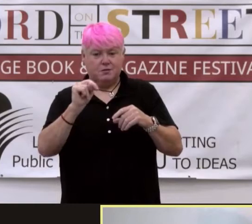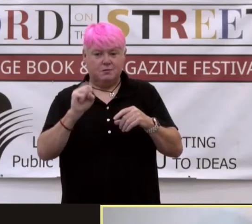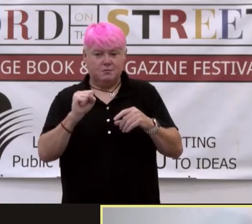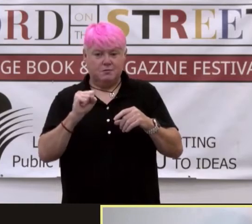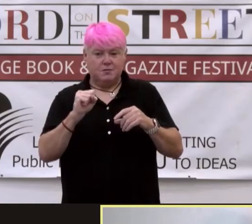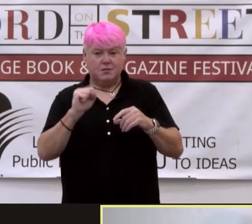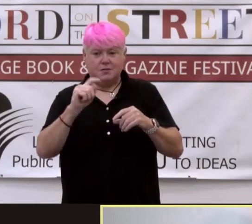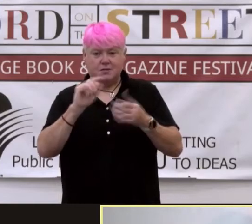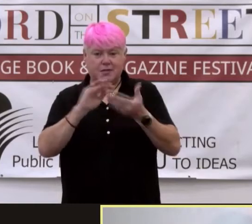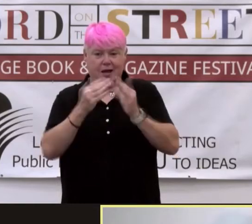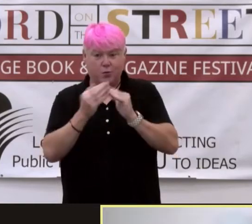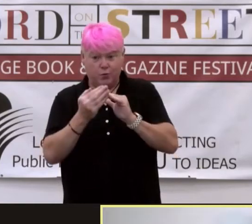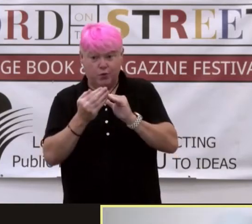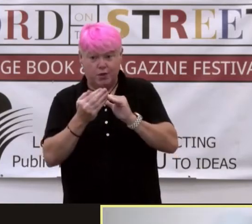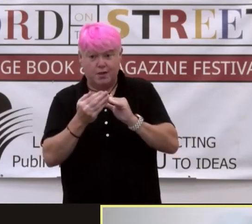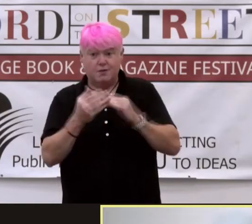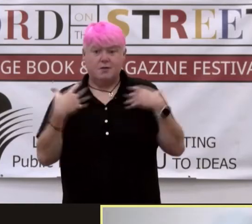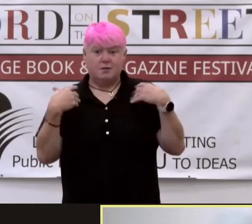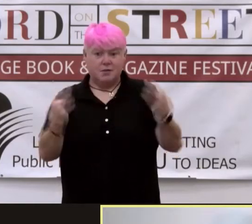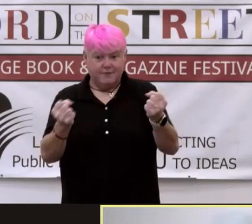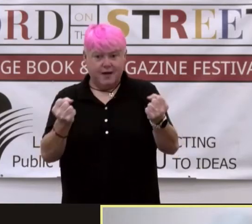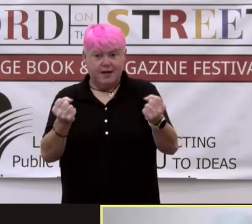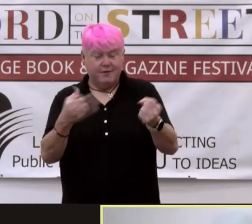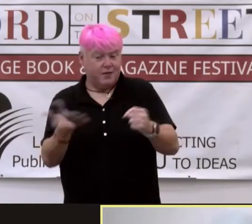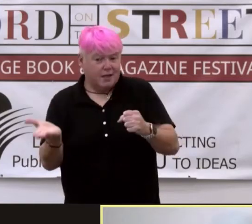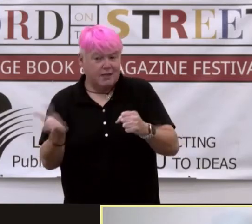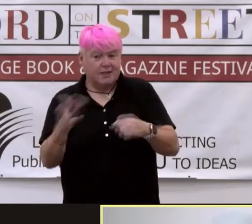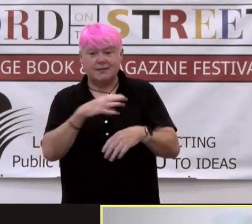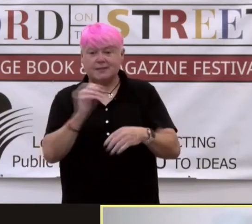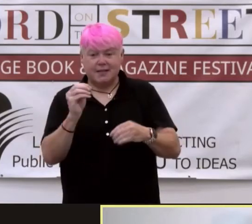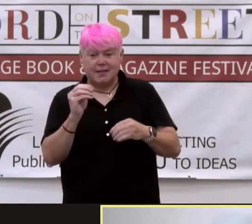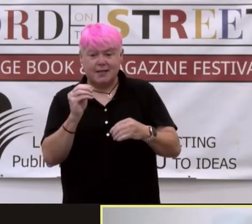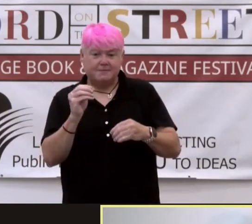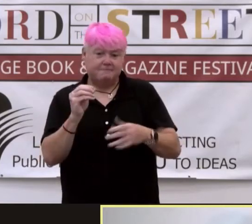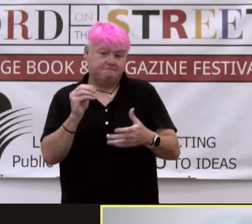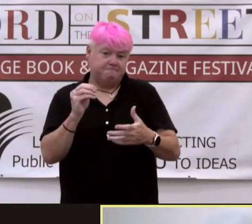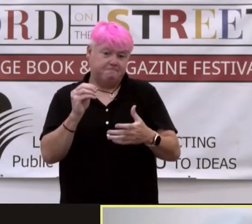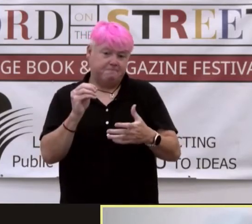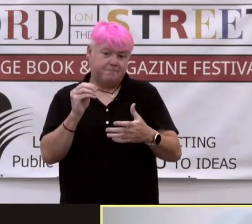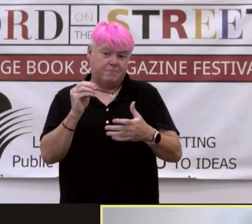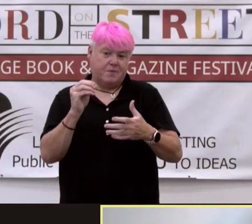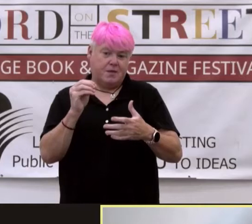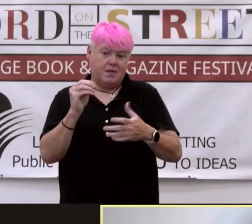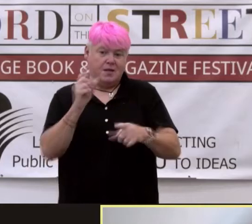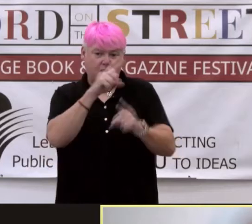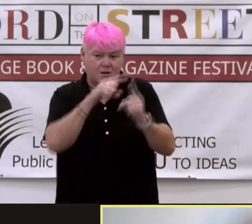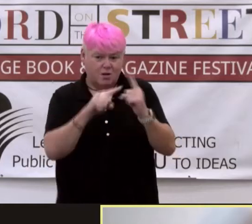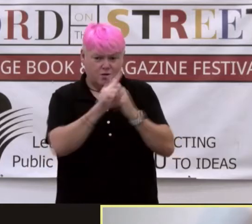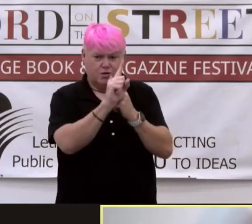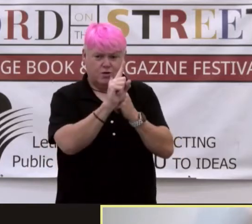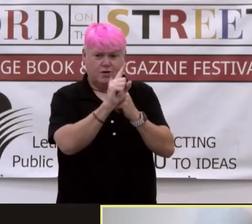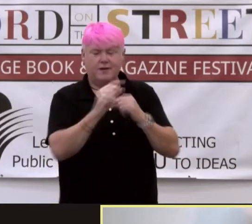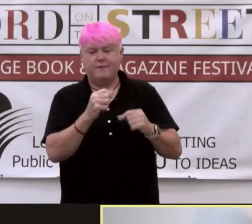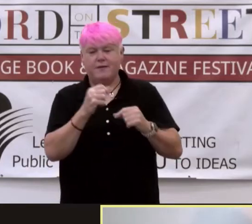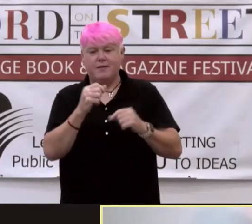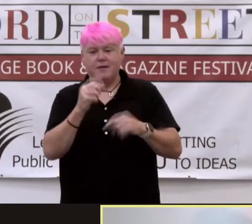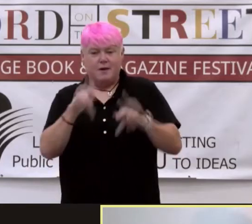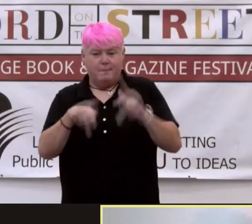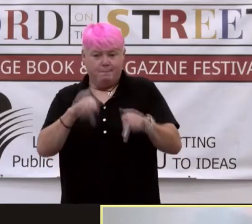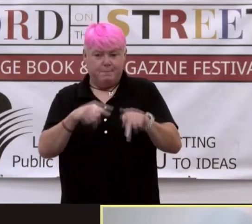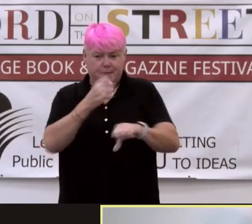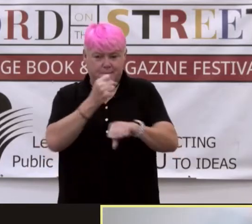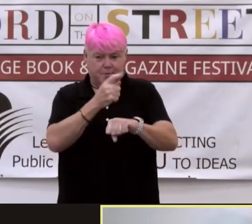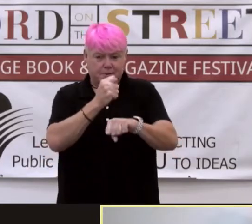like a ton of survivor accounts. There's the alternative considerations of People's Temple, which is a big website.